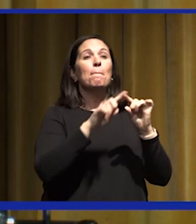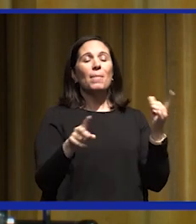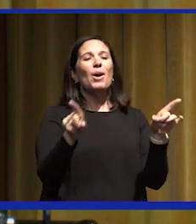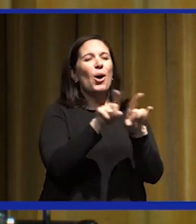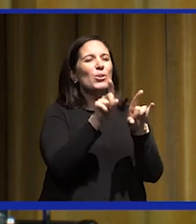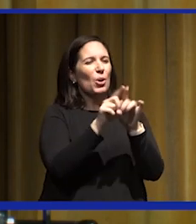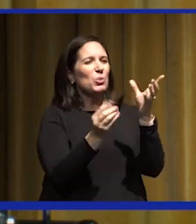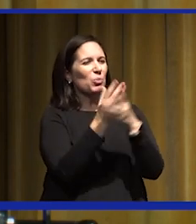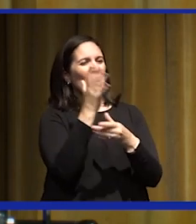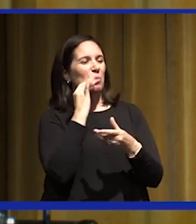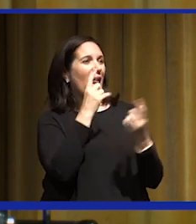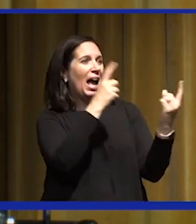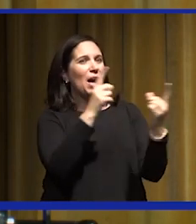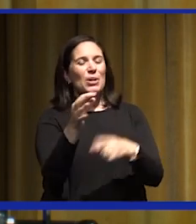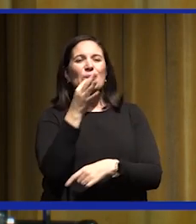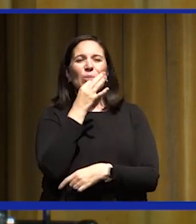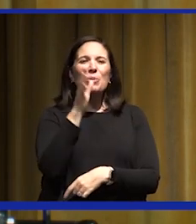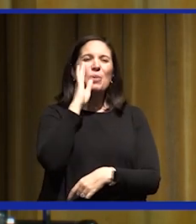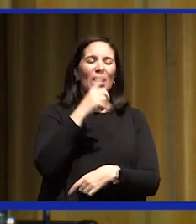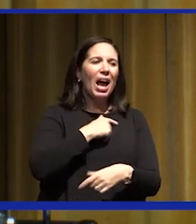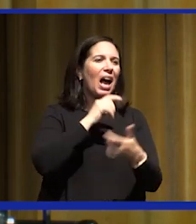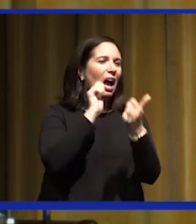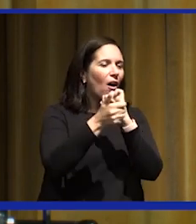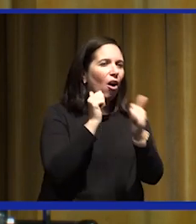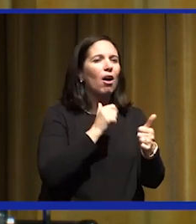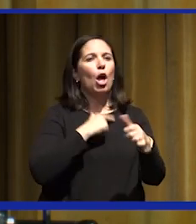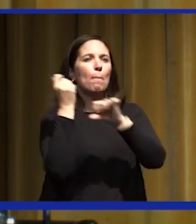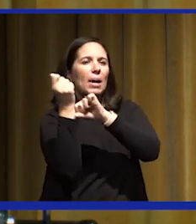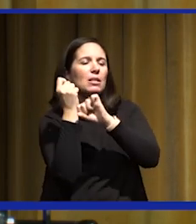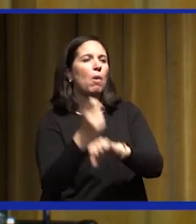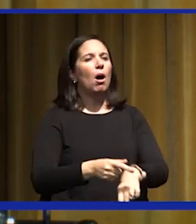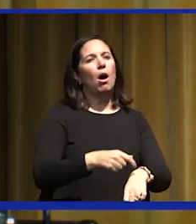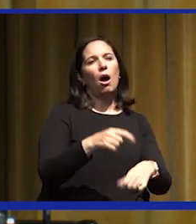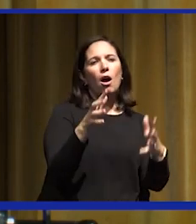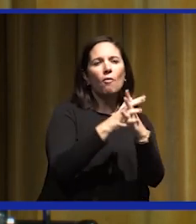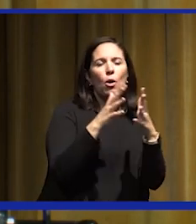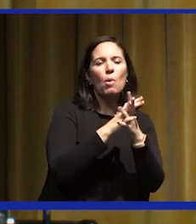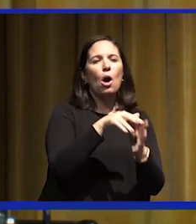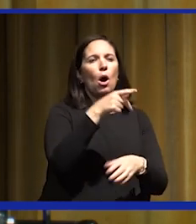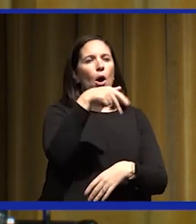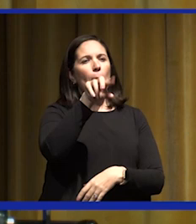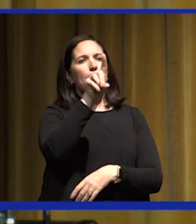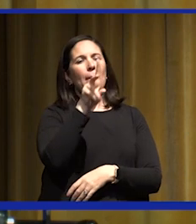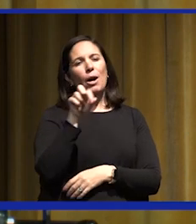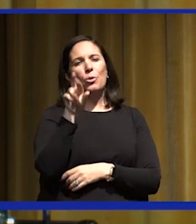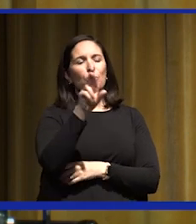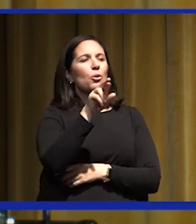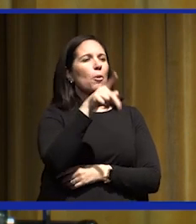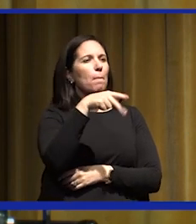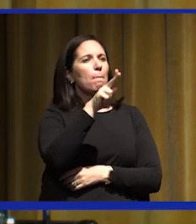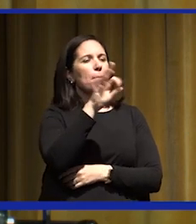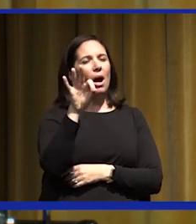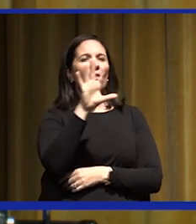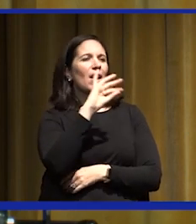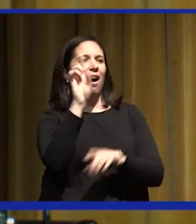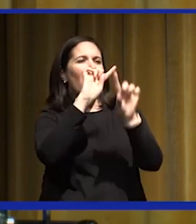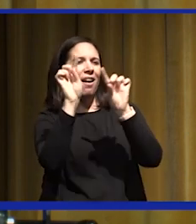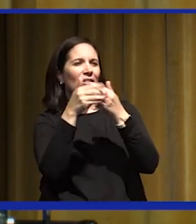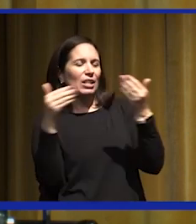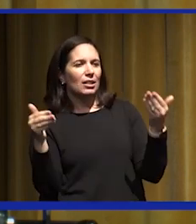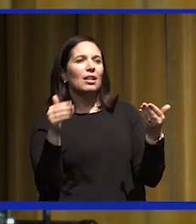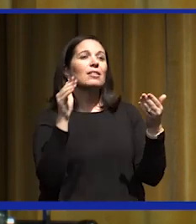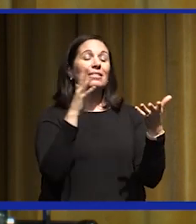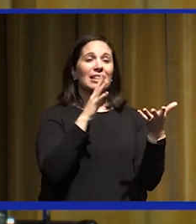games, prom, track meets, powder puff, tennis matches, and the last few memories to be made with our friends, or so we